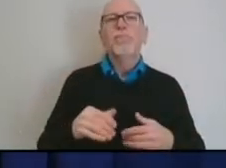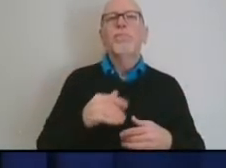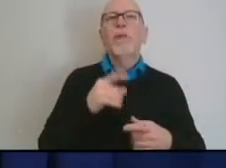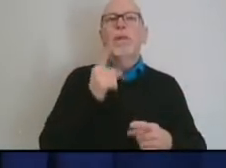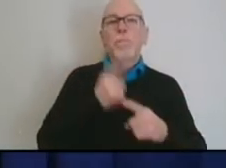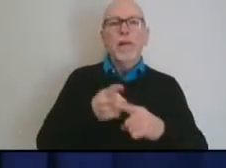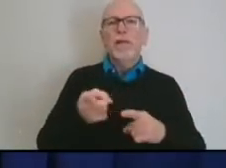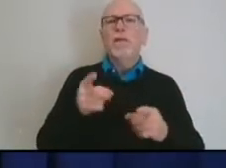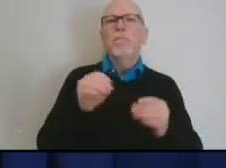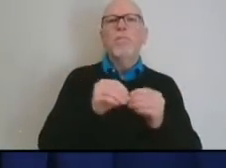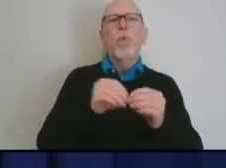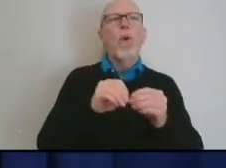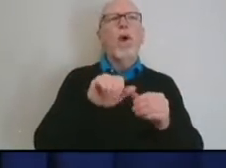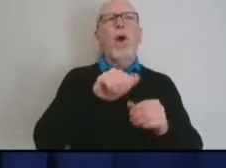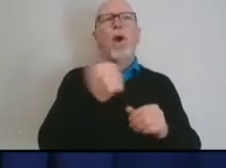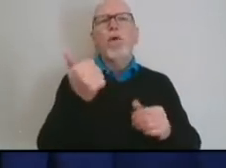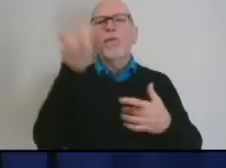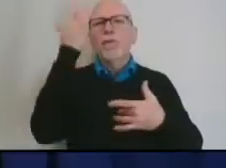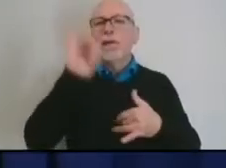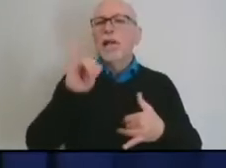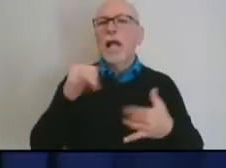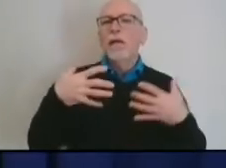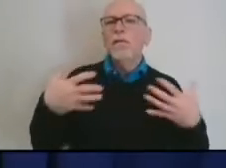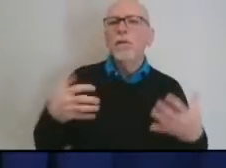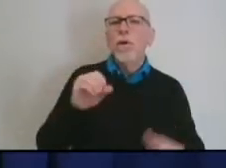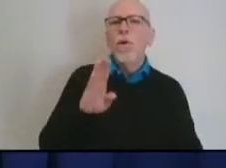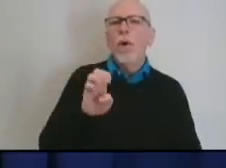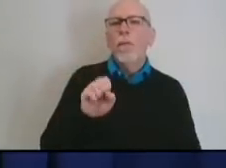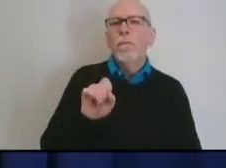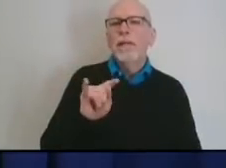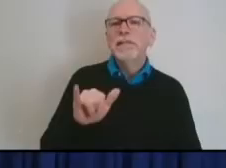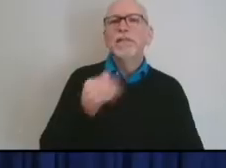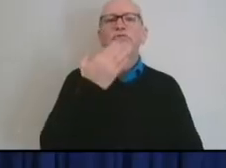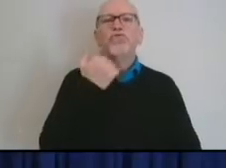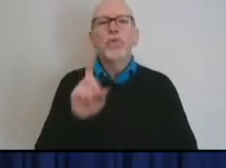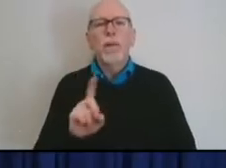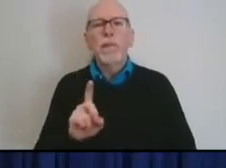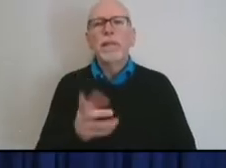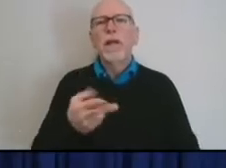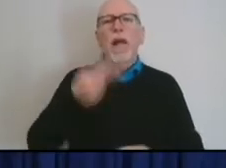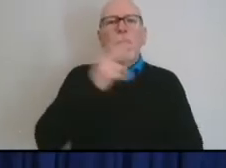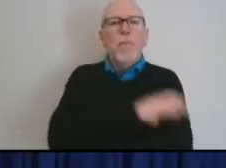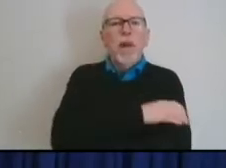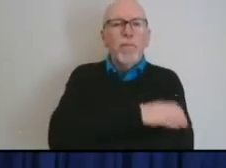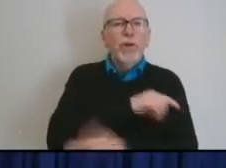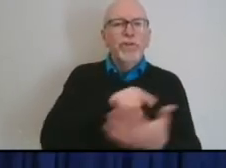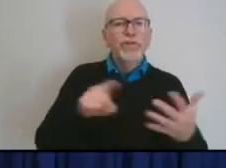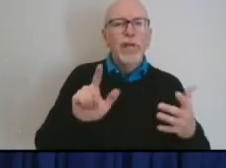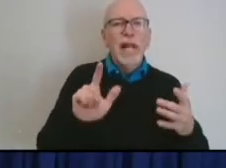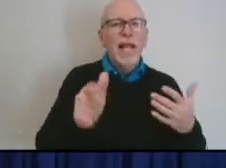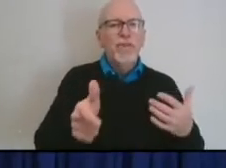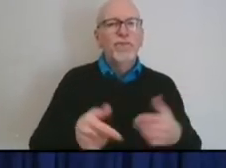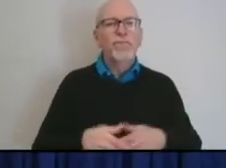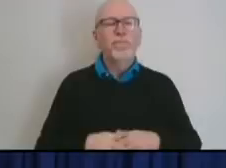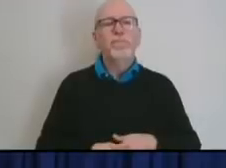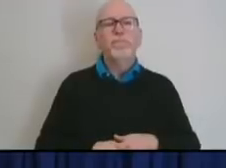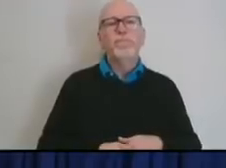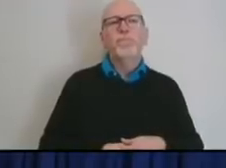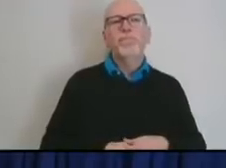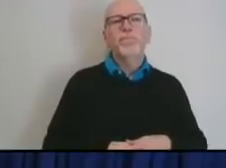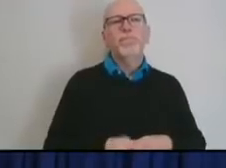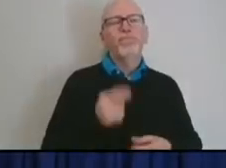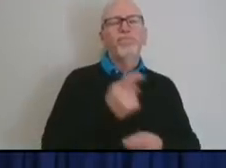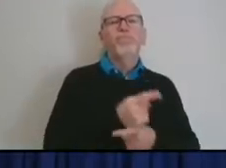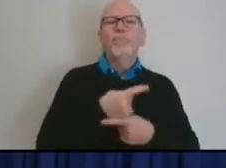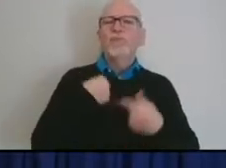widespread comorbidities like things like obesity and diabetes and high blood pressure. Yeah, and I always try to keep things in